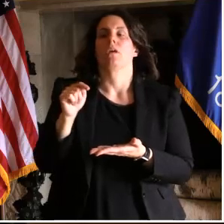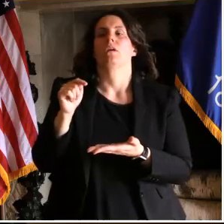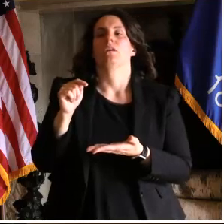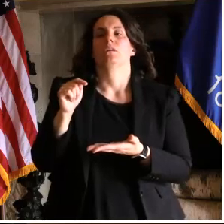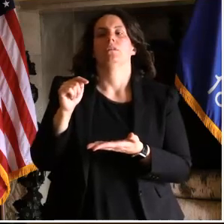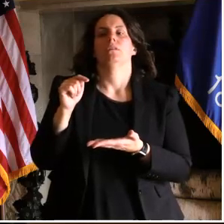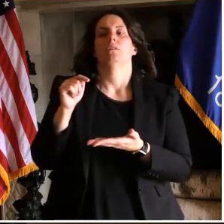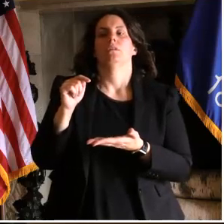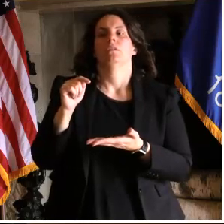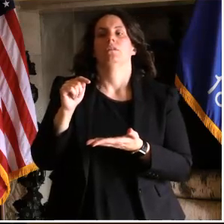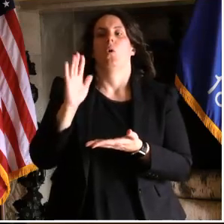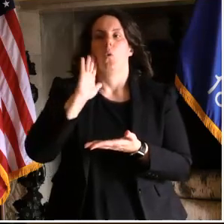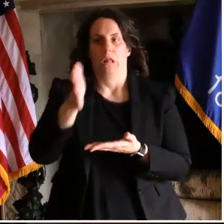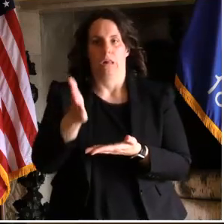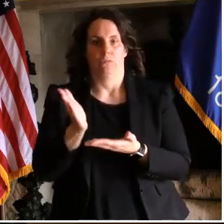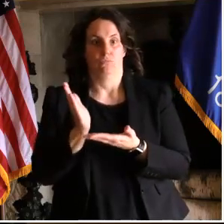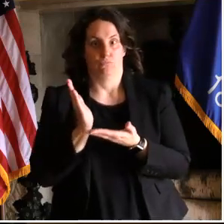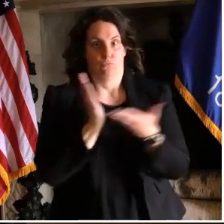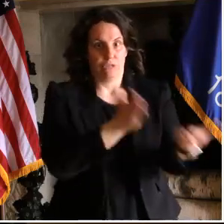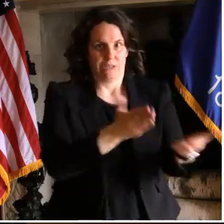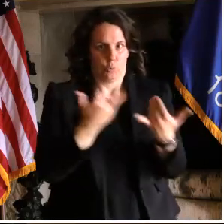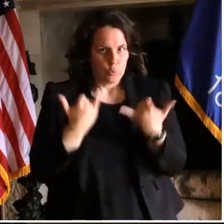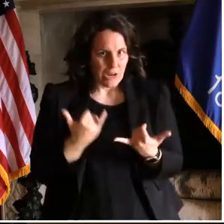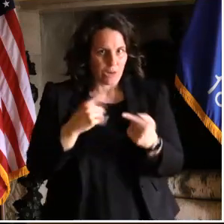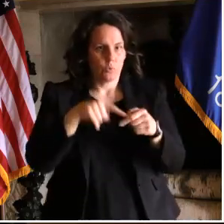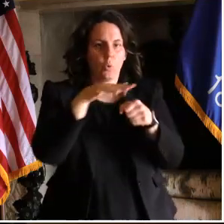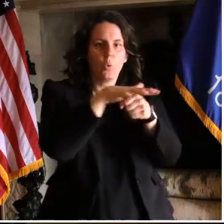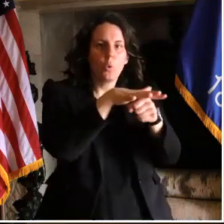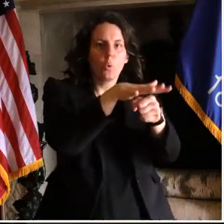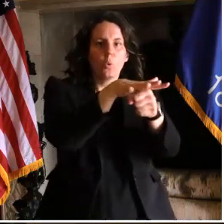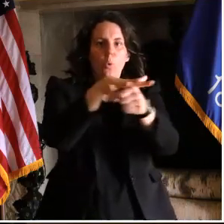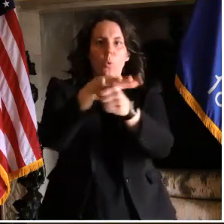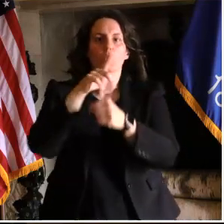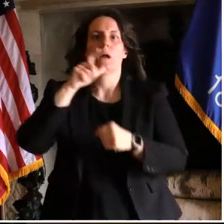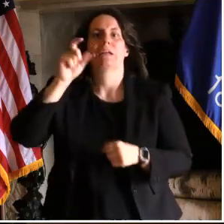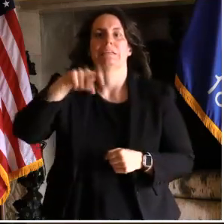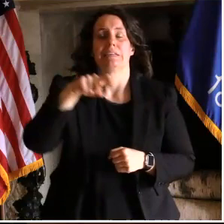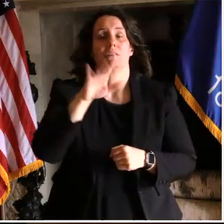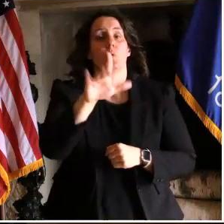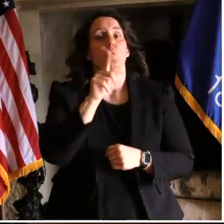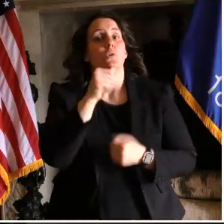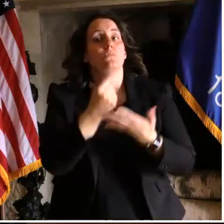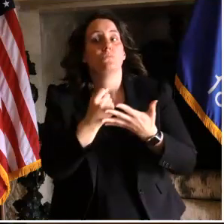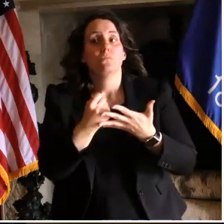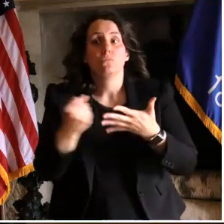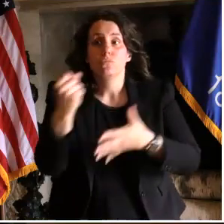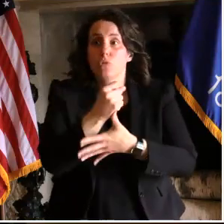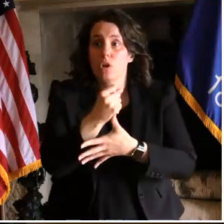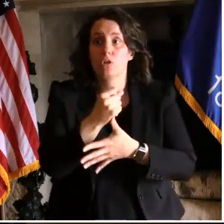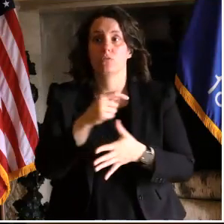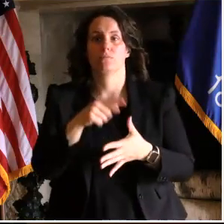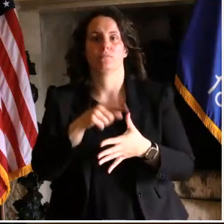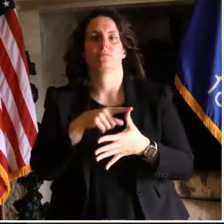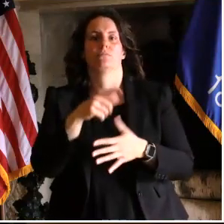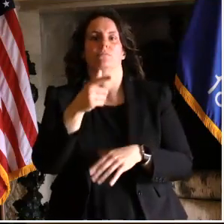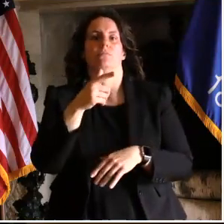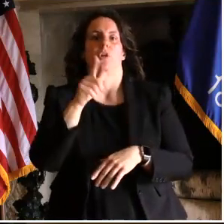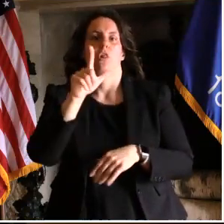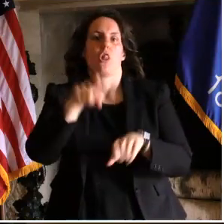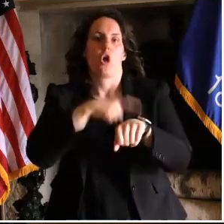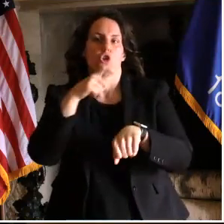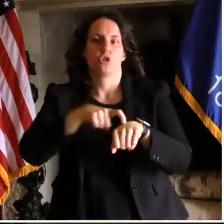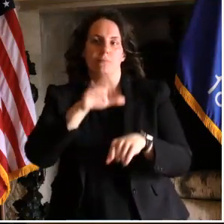locals today, and have prioritized long-term care, hospitals, EMS, and in-home and personal